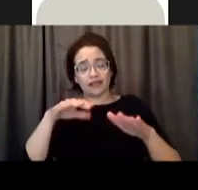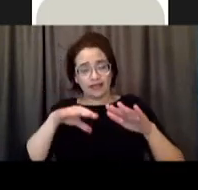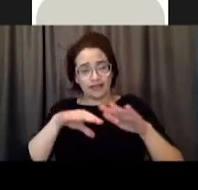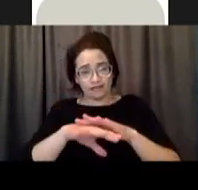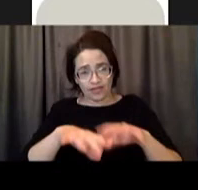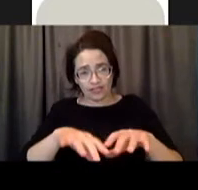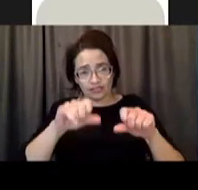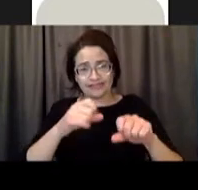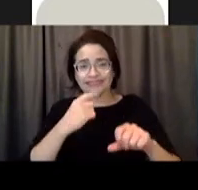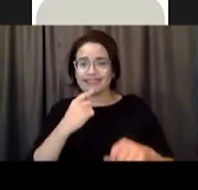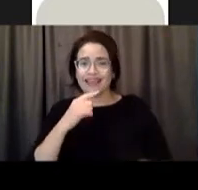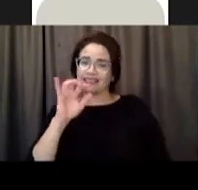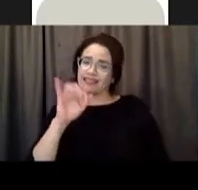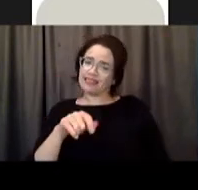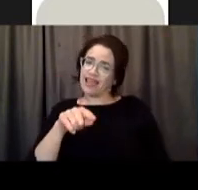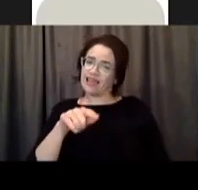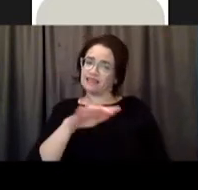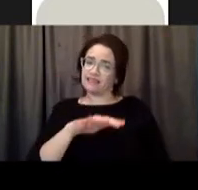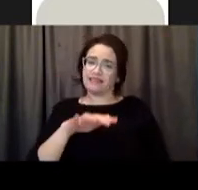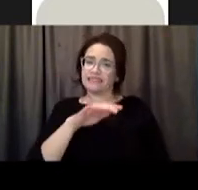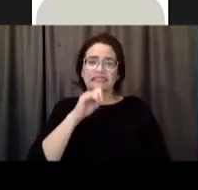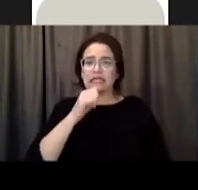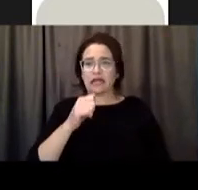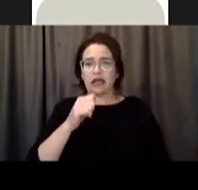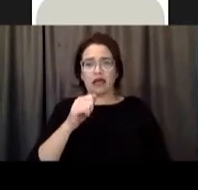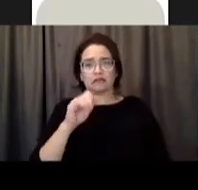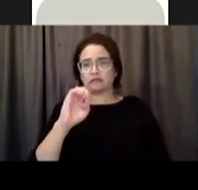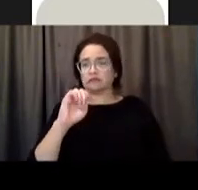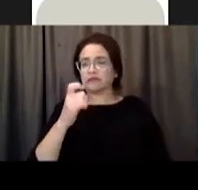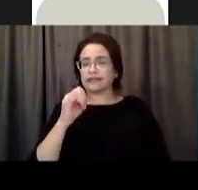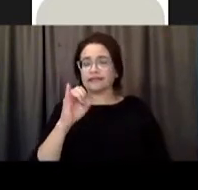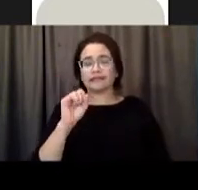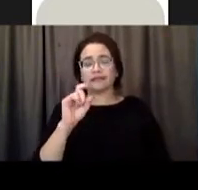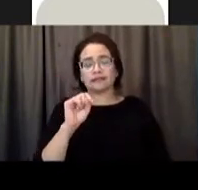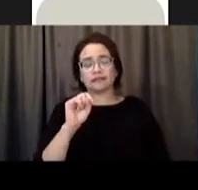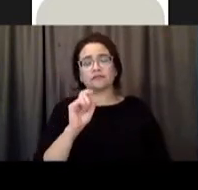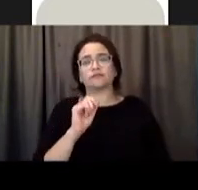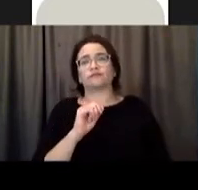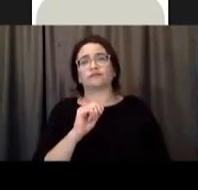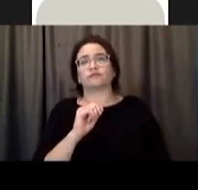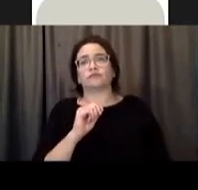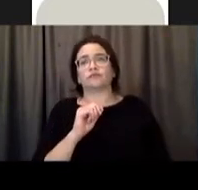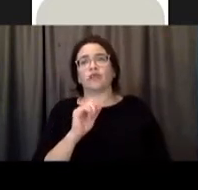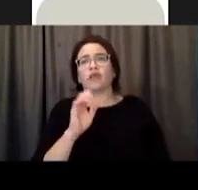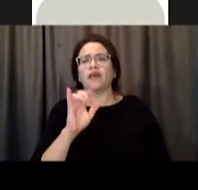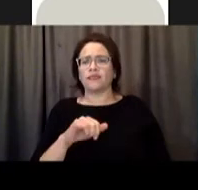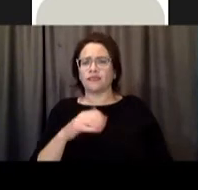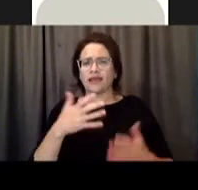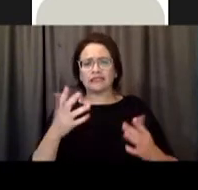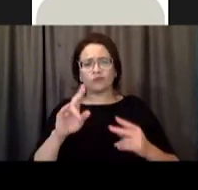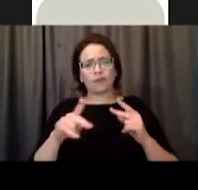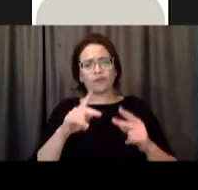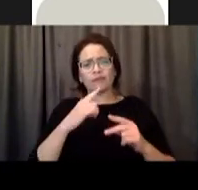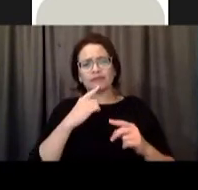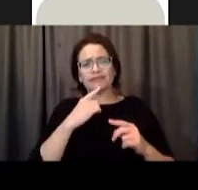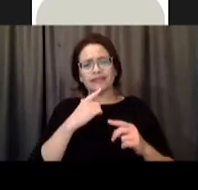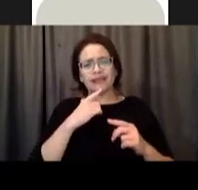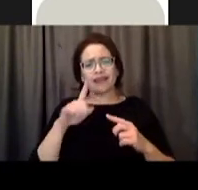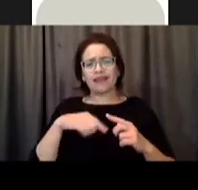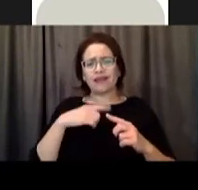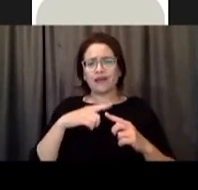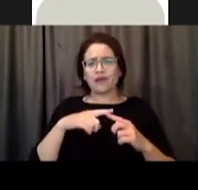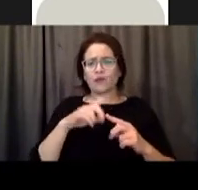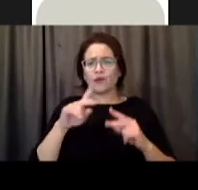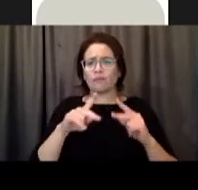exist. That is the kind of thing people say when they align themselves with the history of imperialist